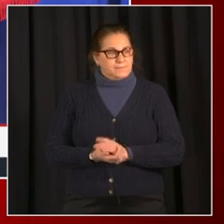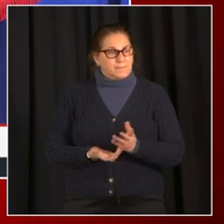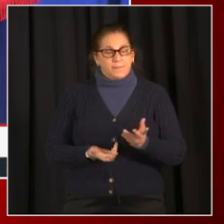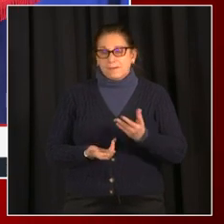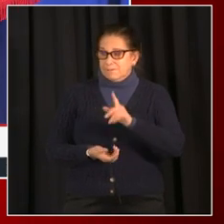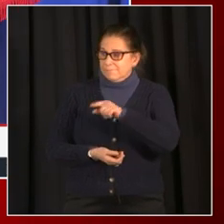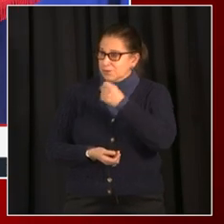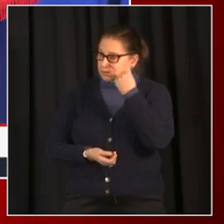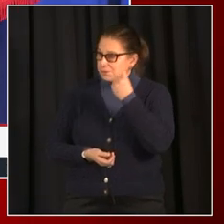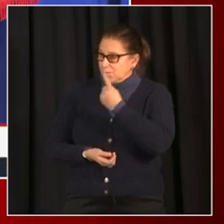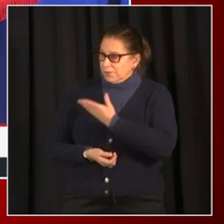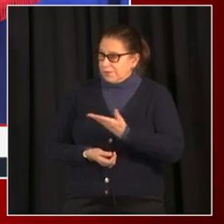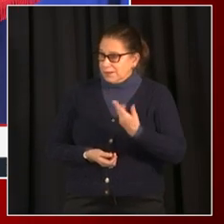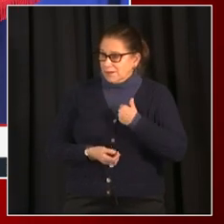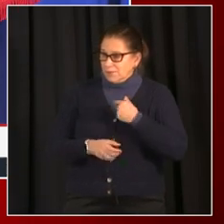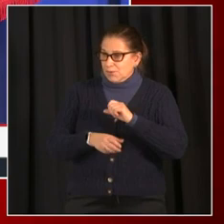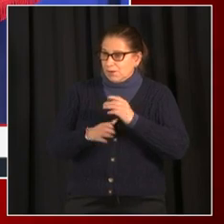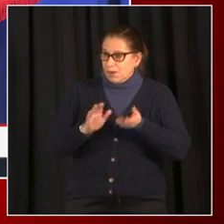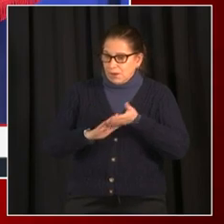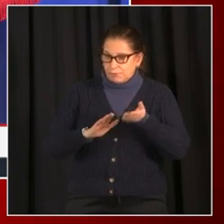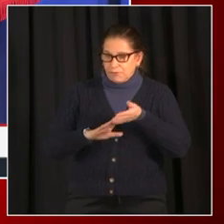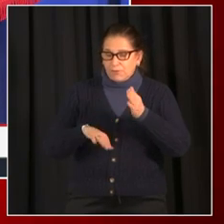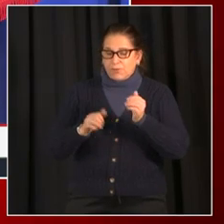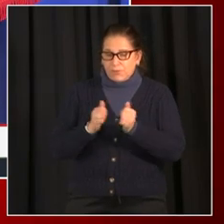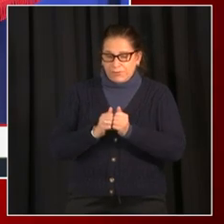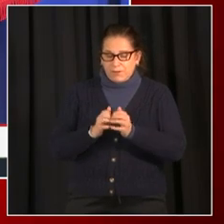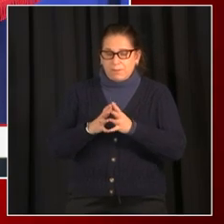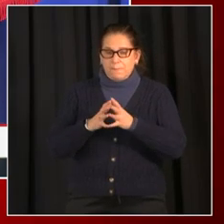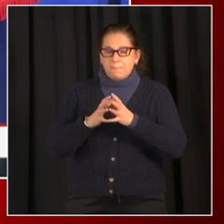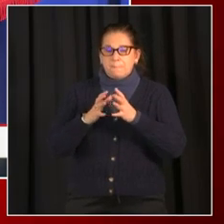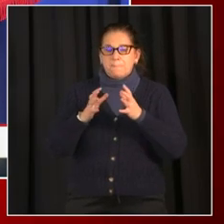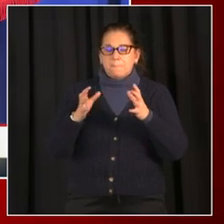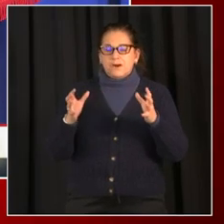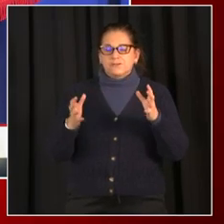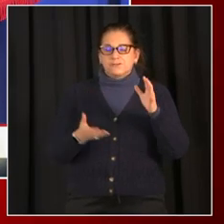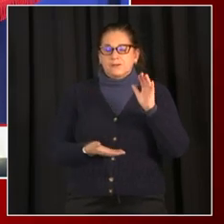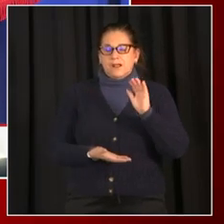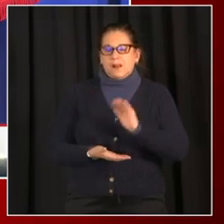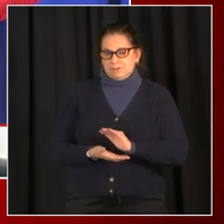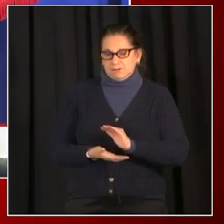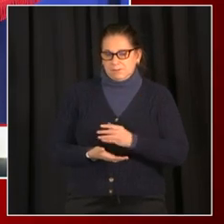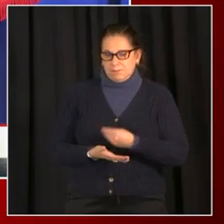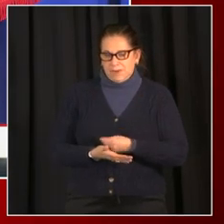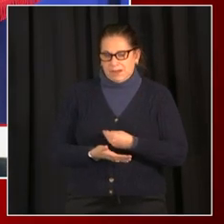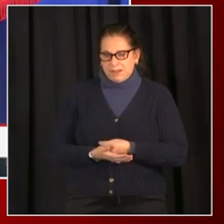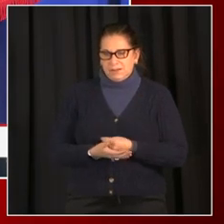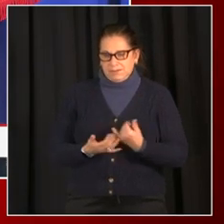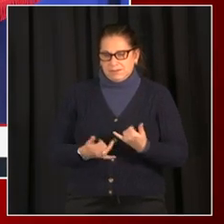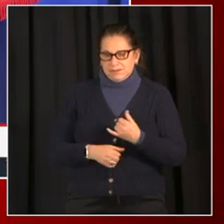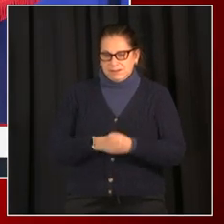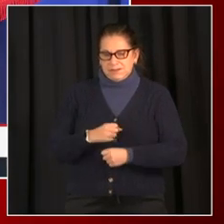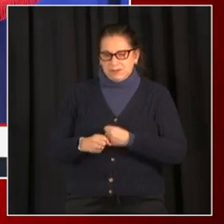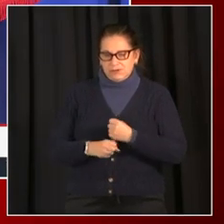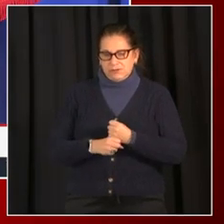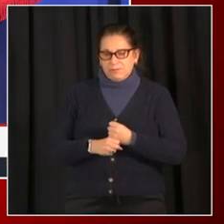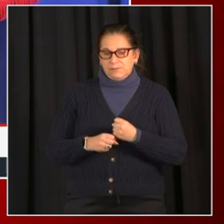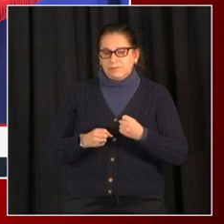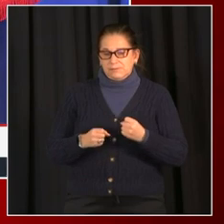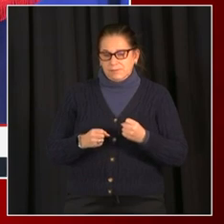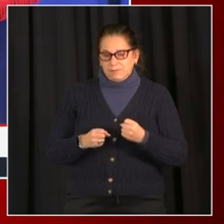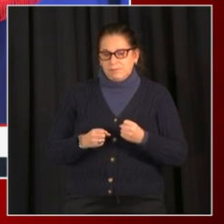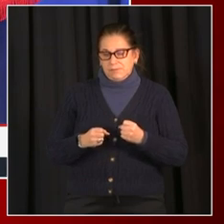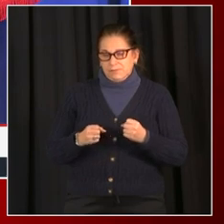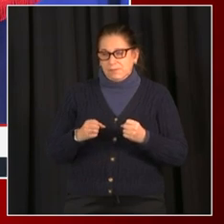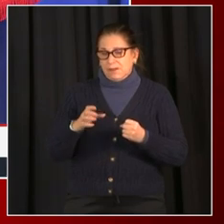yes, I'm asking every agency, I'm even asking our nonprofit partners to look at your mission critical